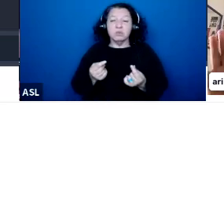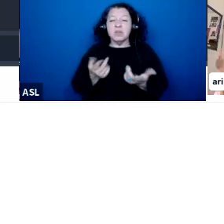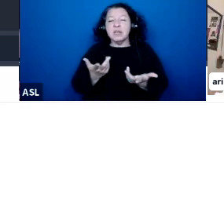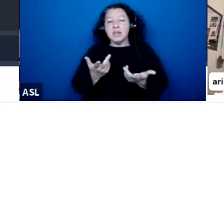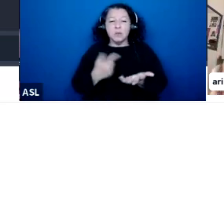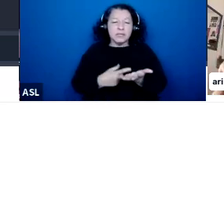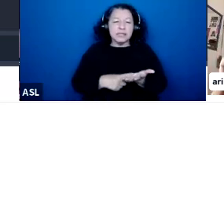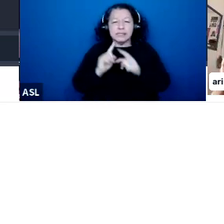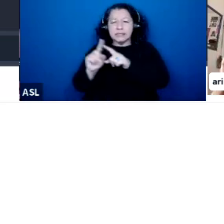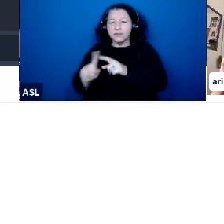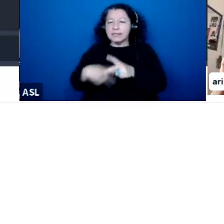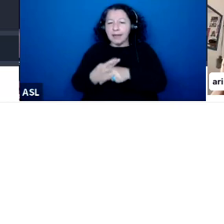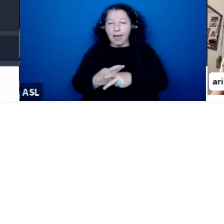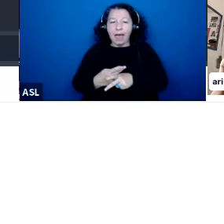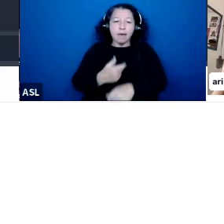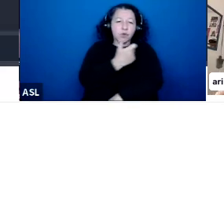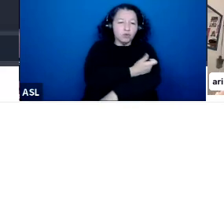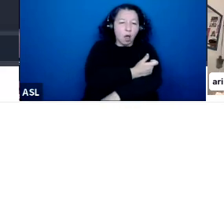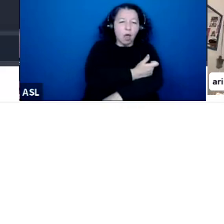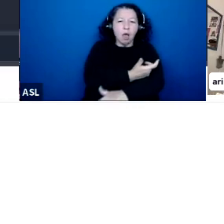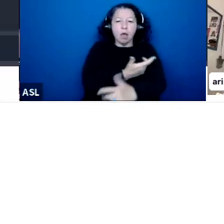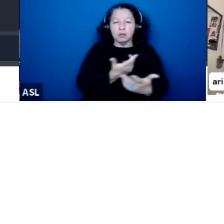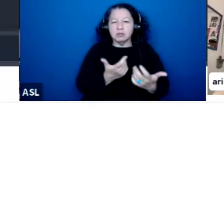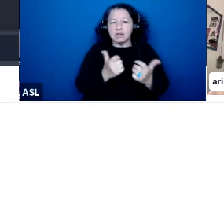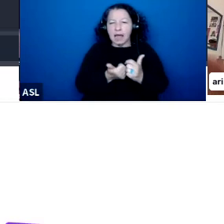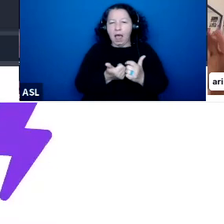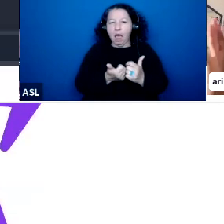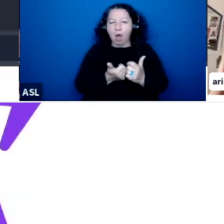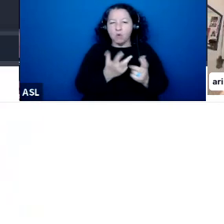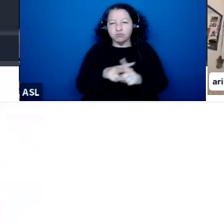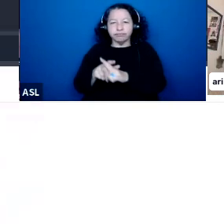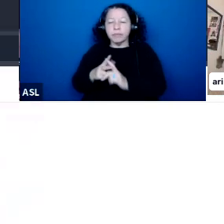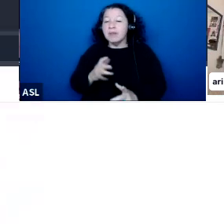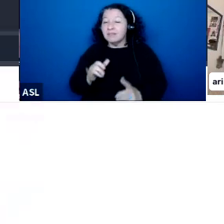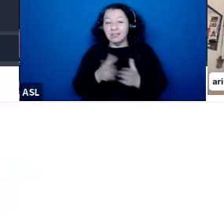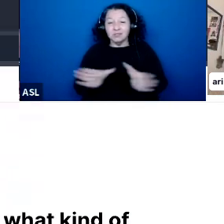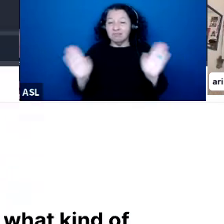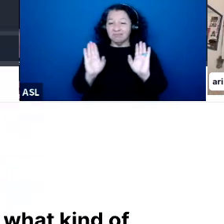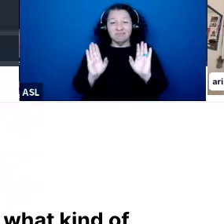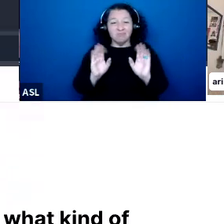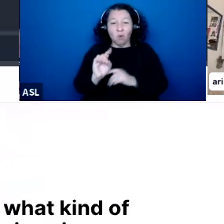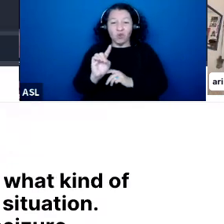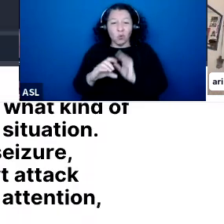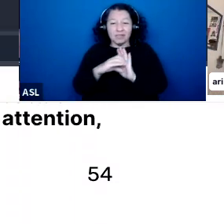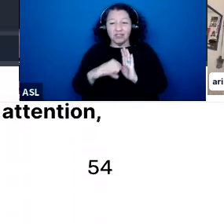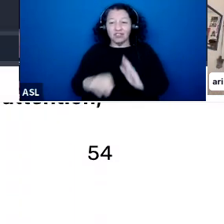down on different kinds of drugs. And that's the whole overdose